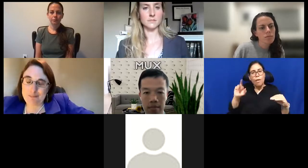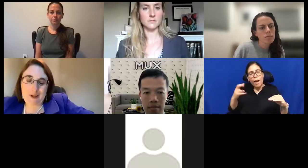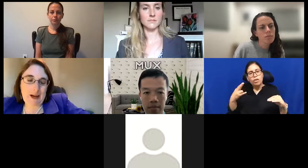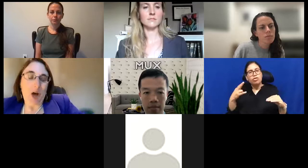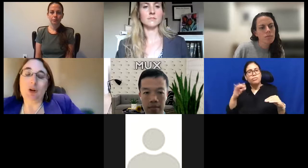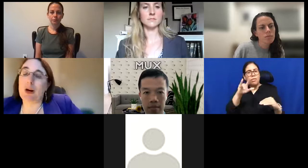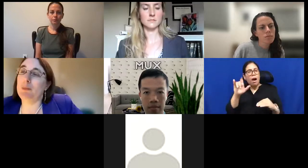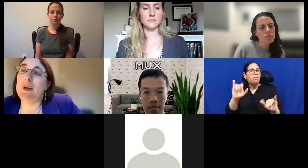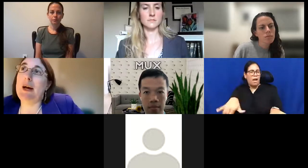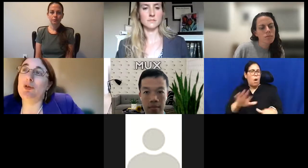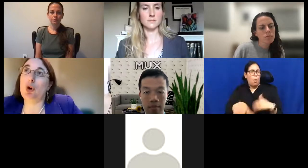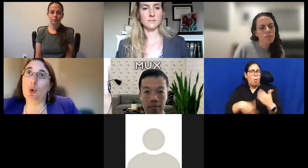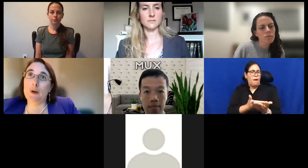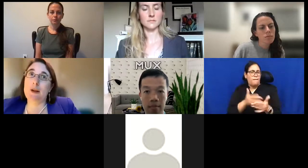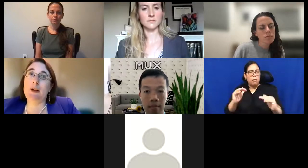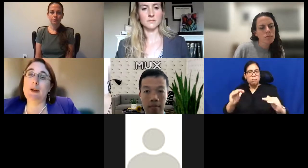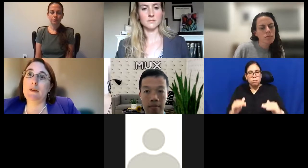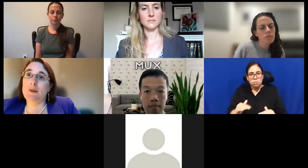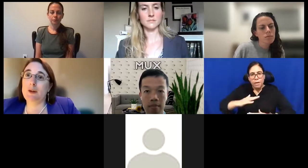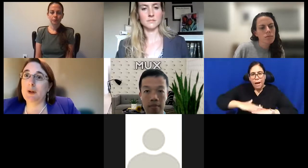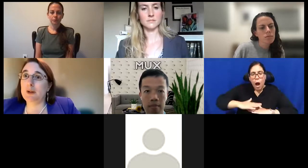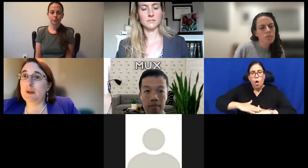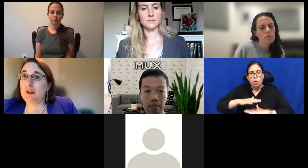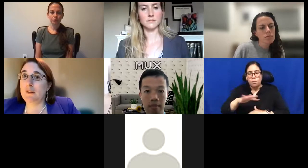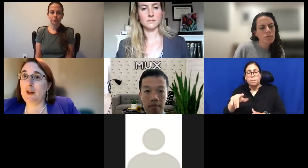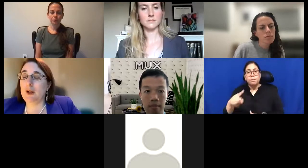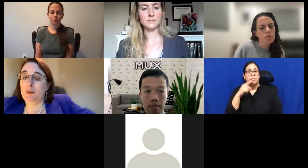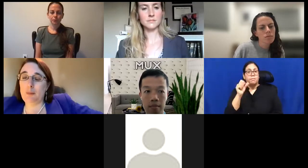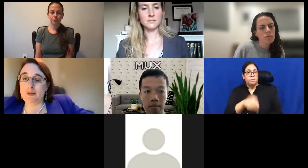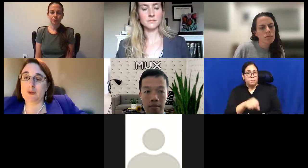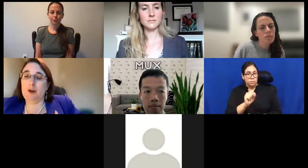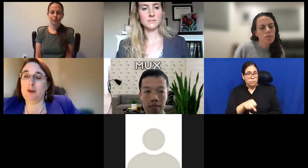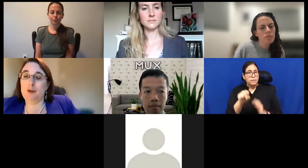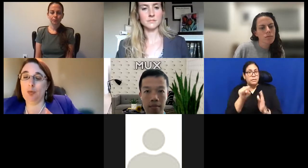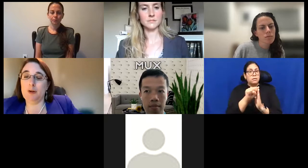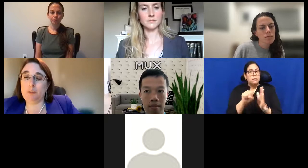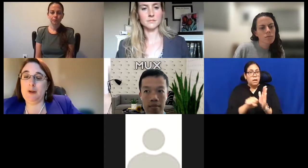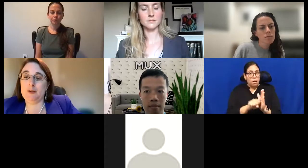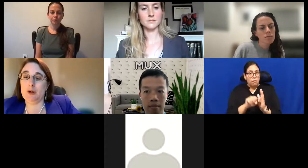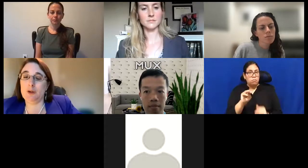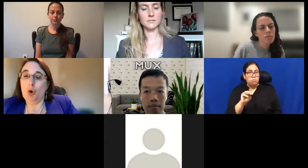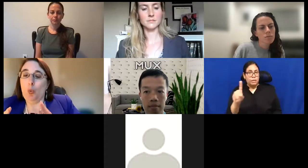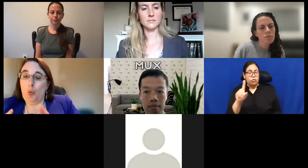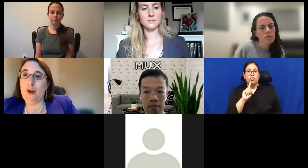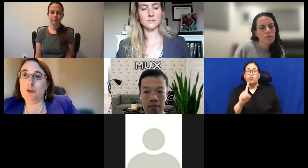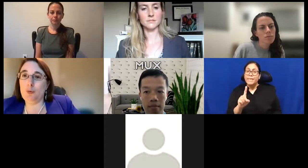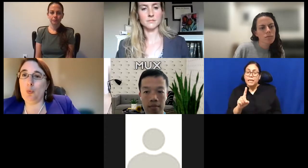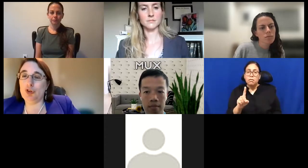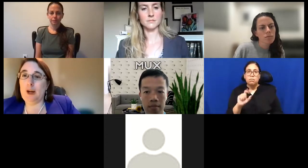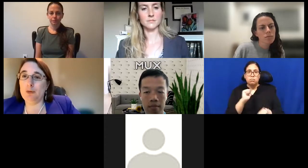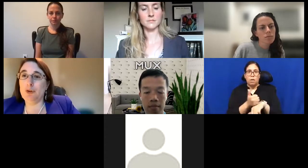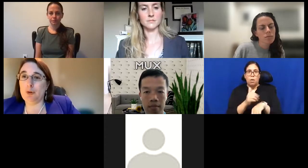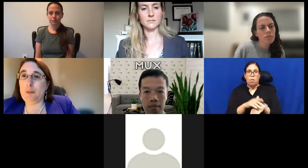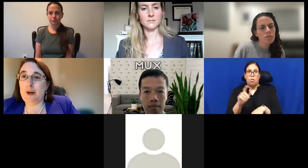Yeah. So in the state of Maryland, they based it. It's really based on